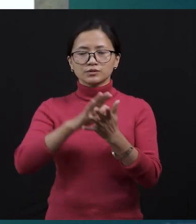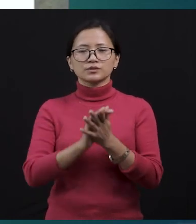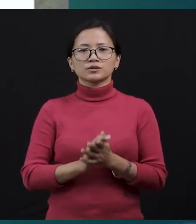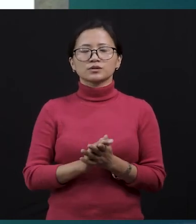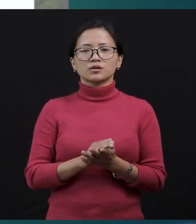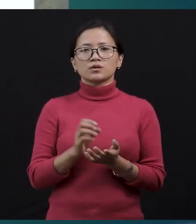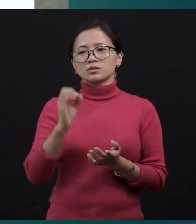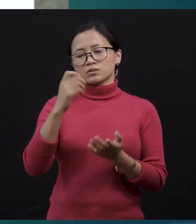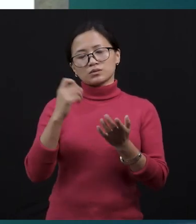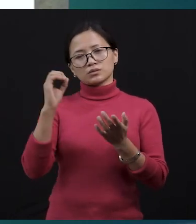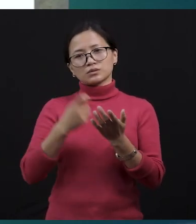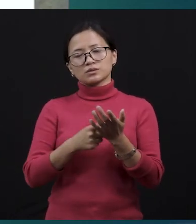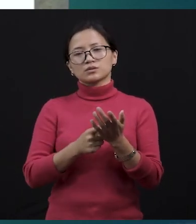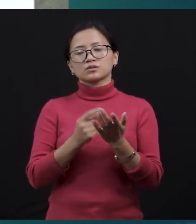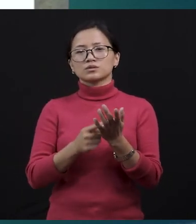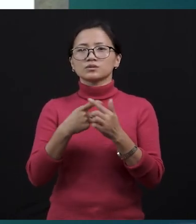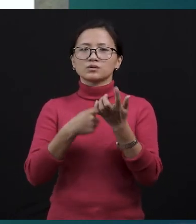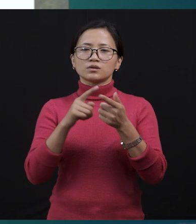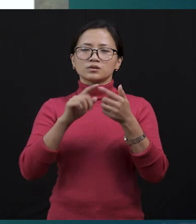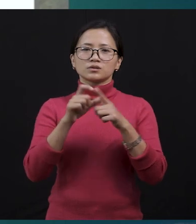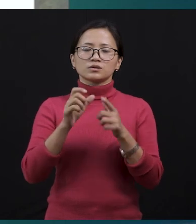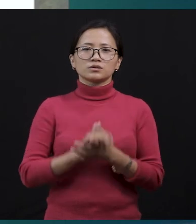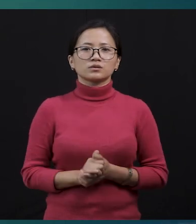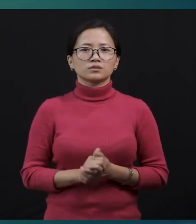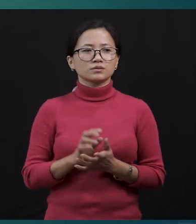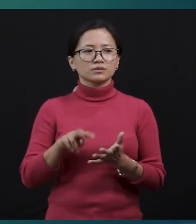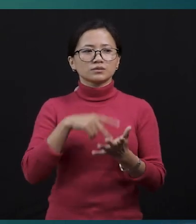their spaceship, and that is why they met with this